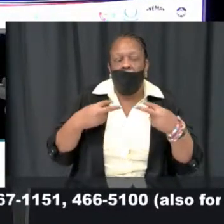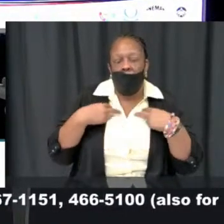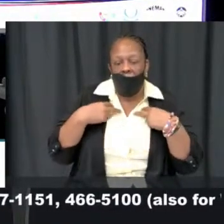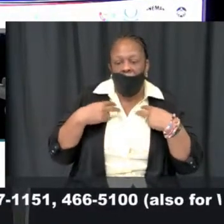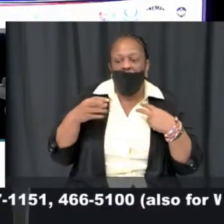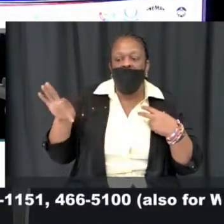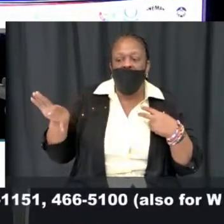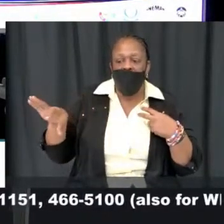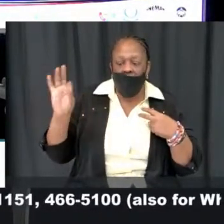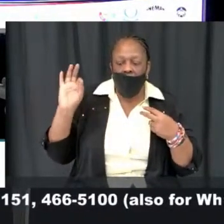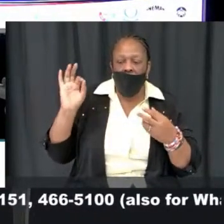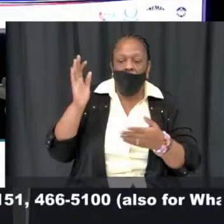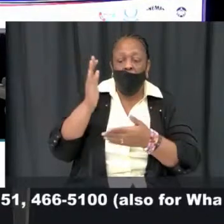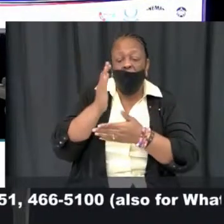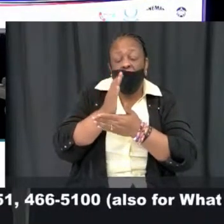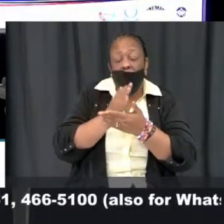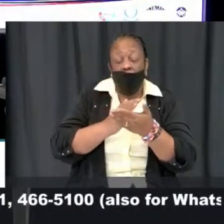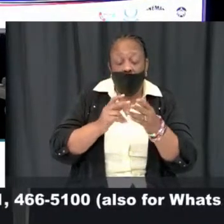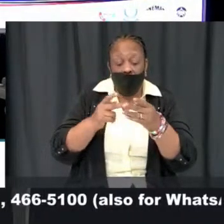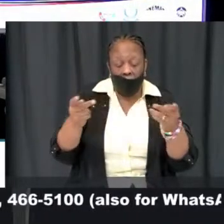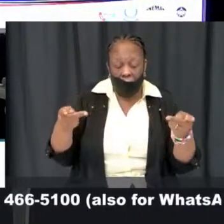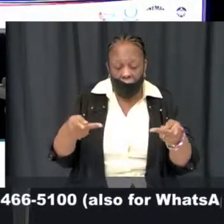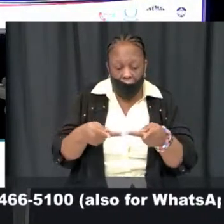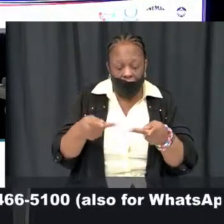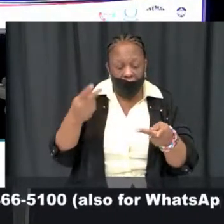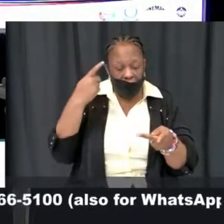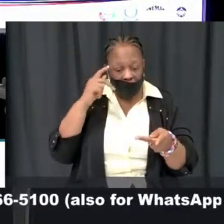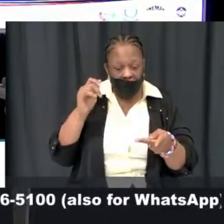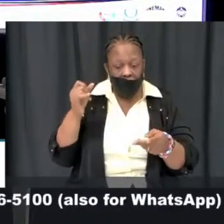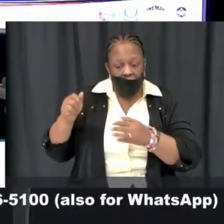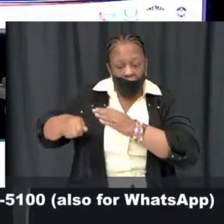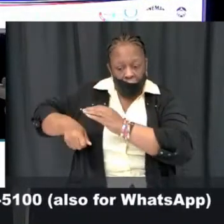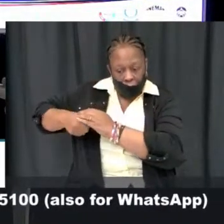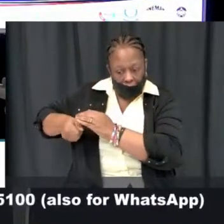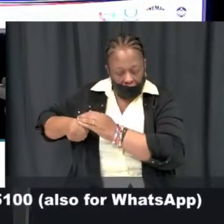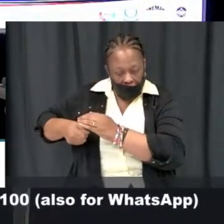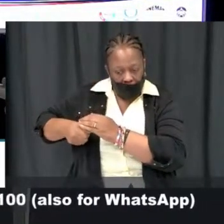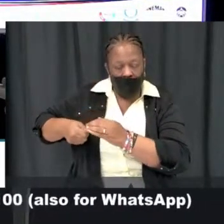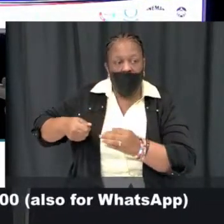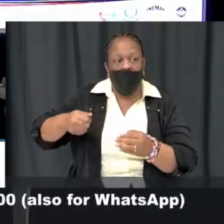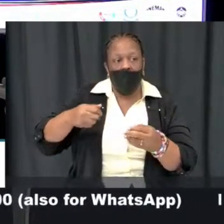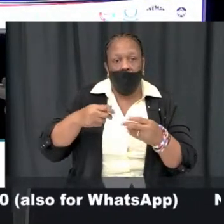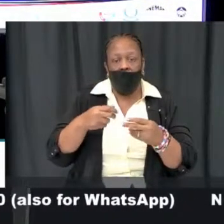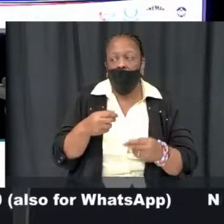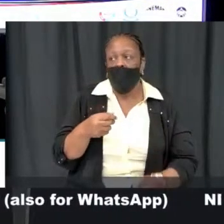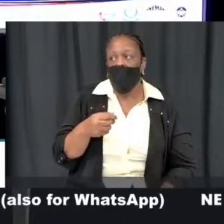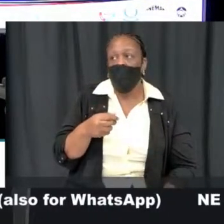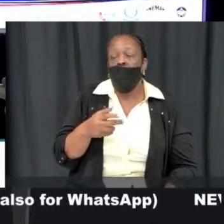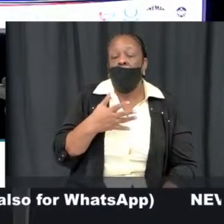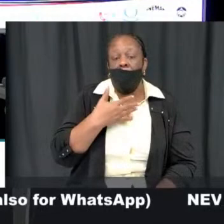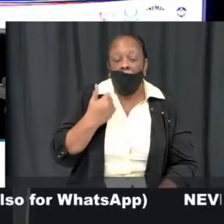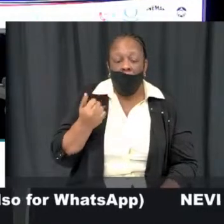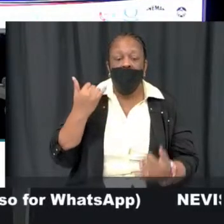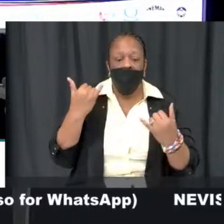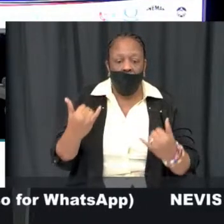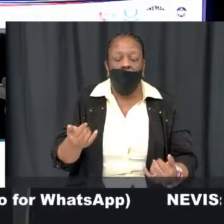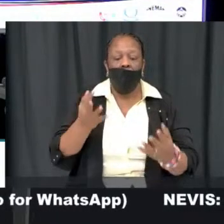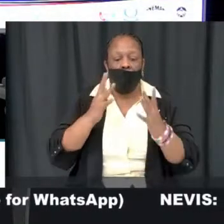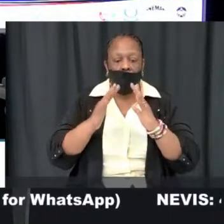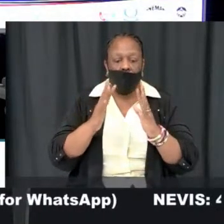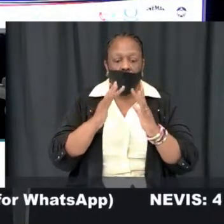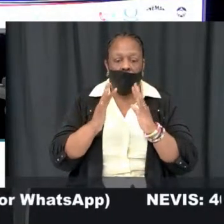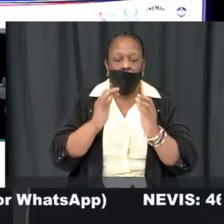for quarantine and isolation. At present, we are in discussions with the proprietors of these